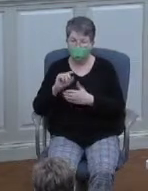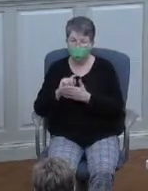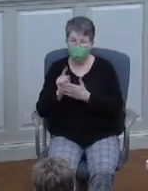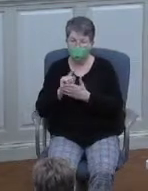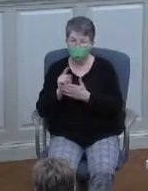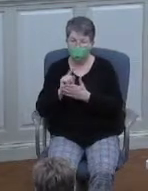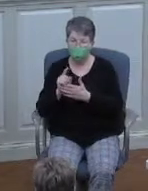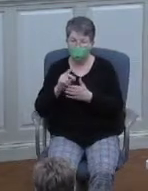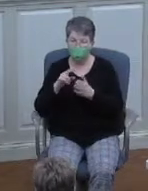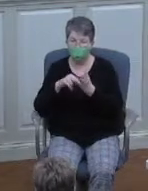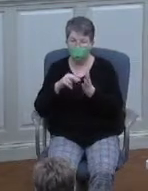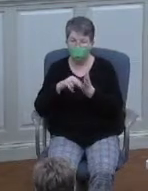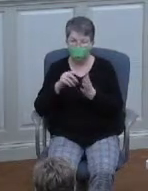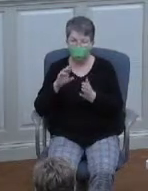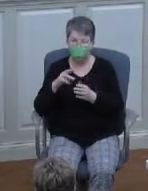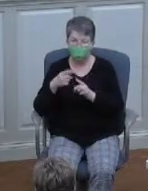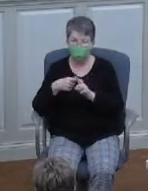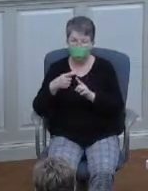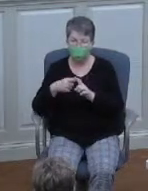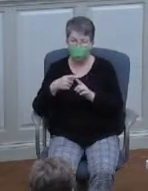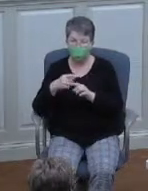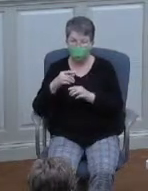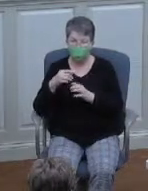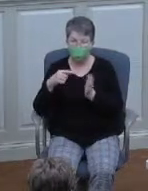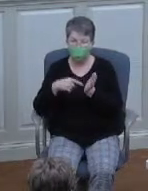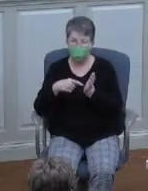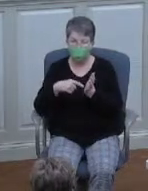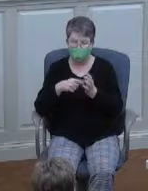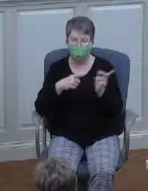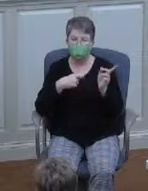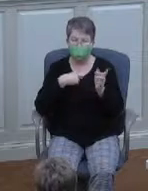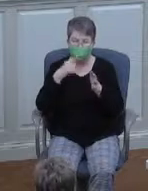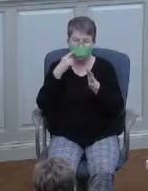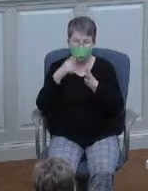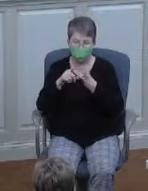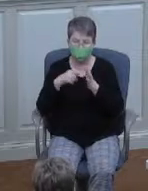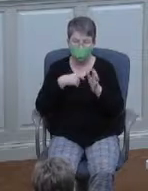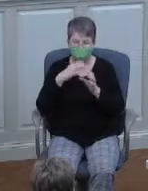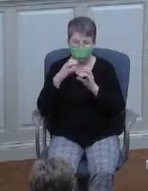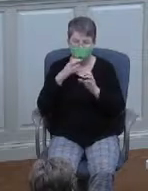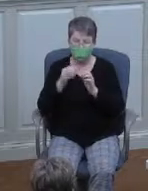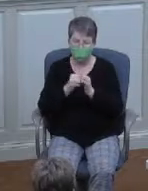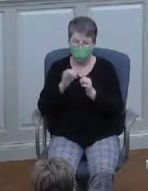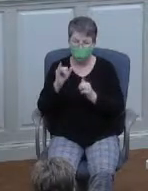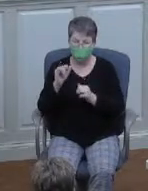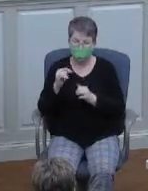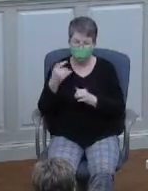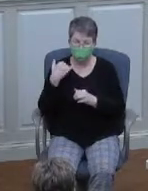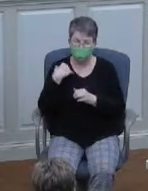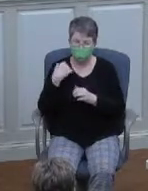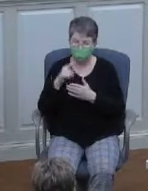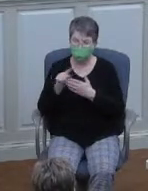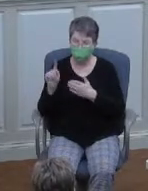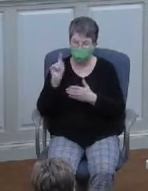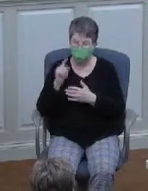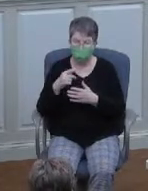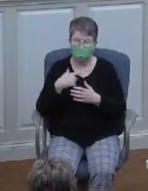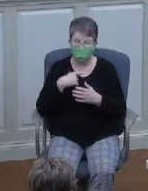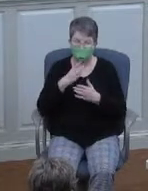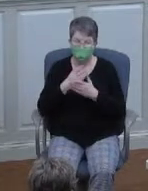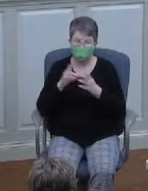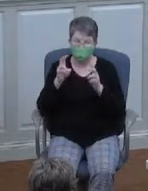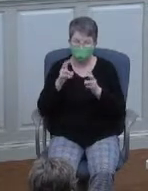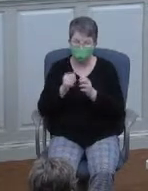or monthly billing? We are looking Perhaps. into that. We had a conversation with IT last week. There's some issues with FE that he's